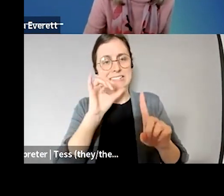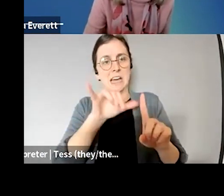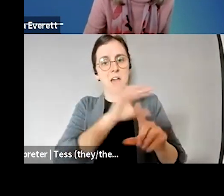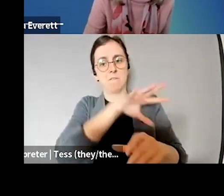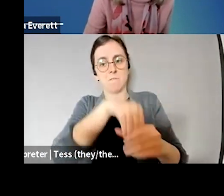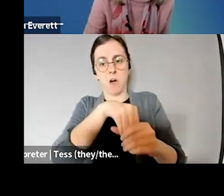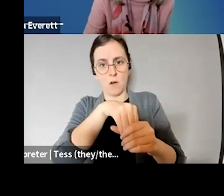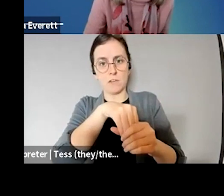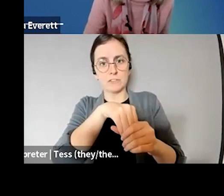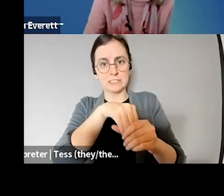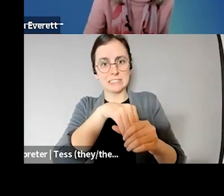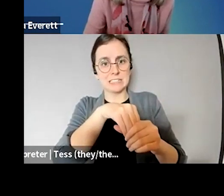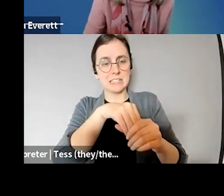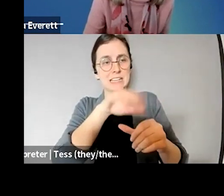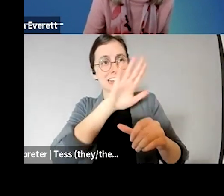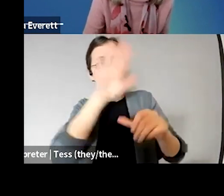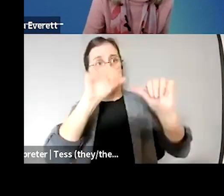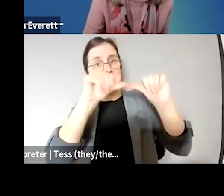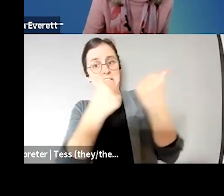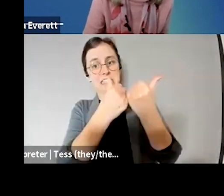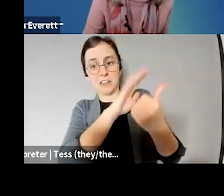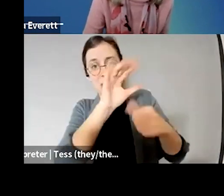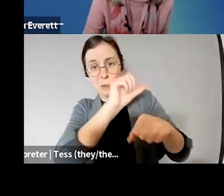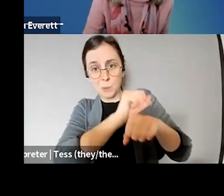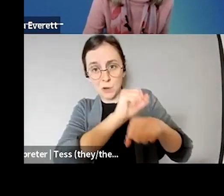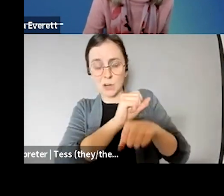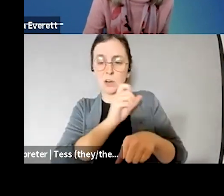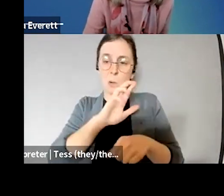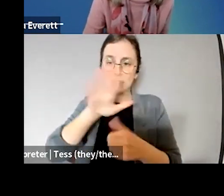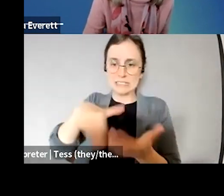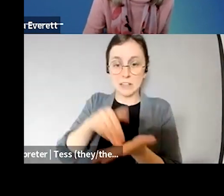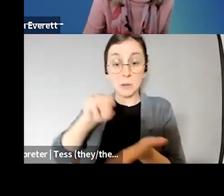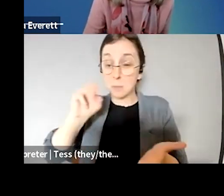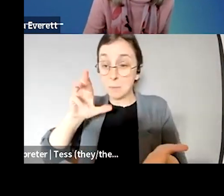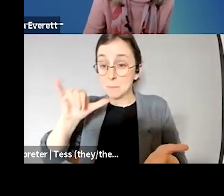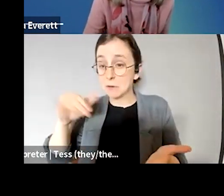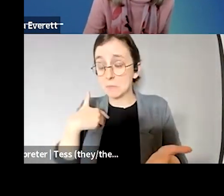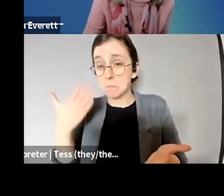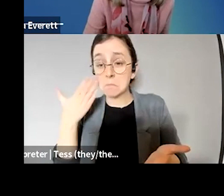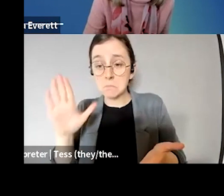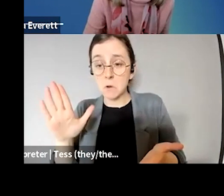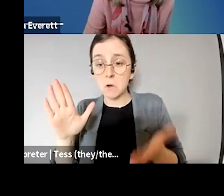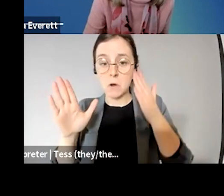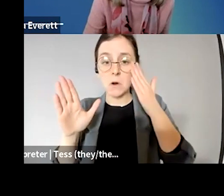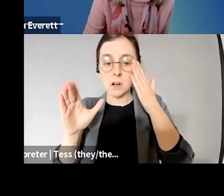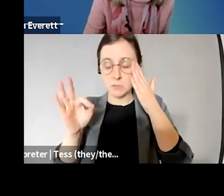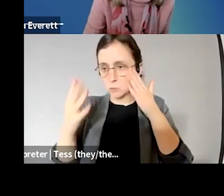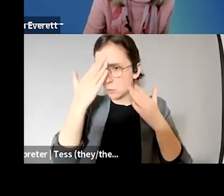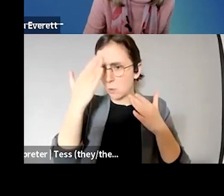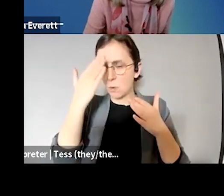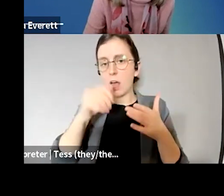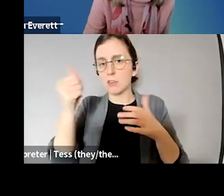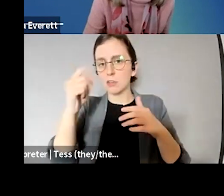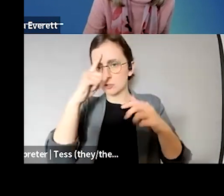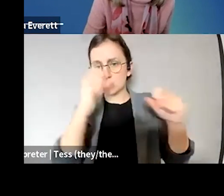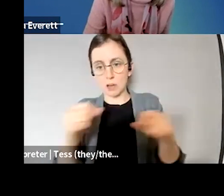the agencies or the center? And Mary, I don't know if there's, in terms of even sharing ways in terms of strategies for